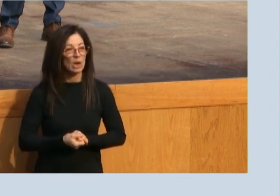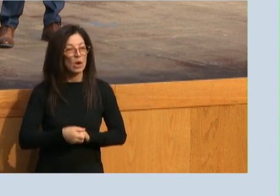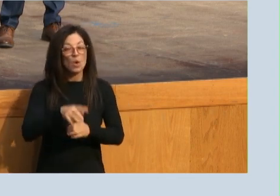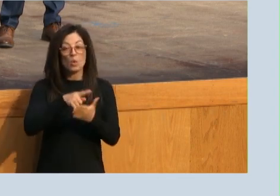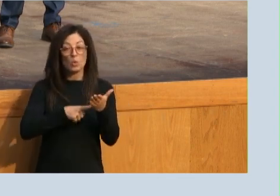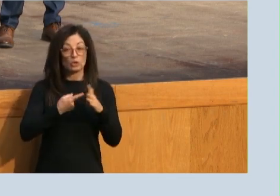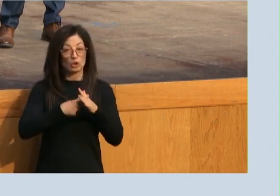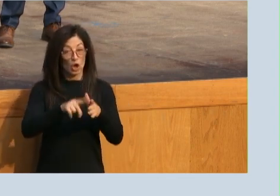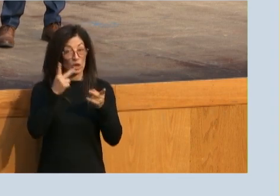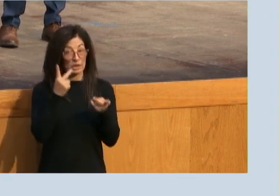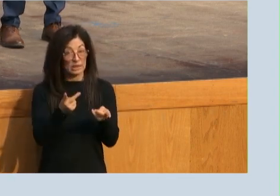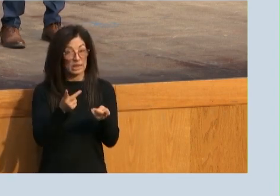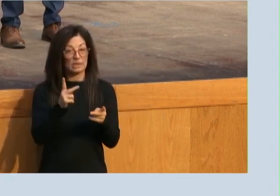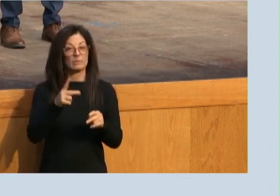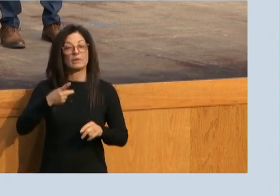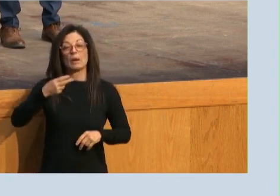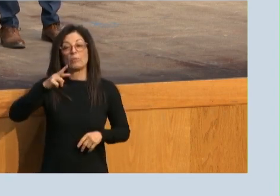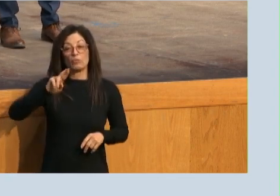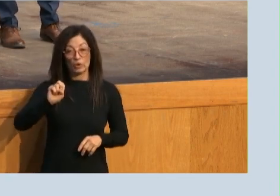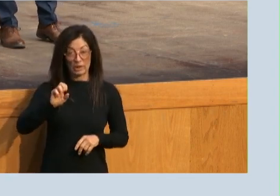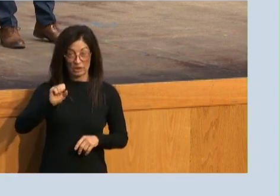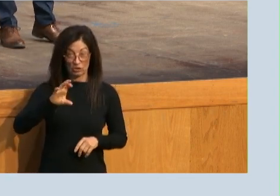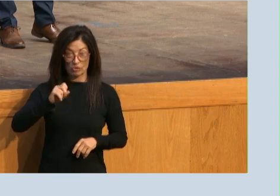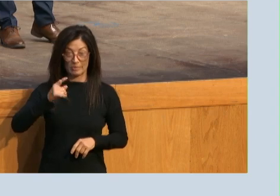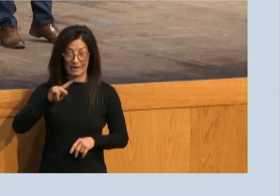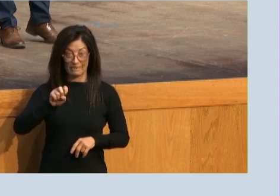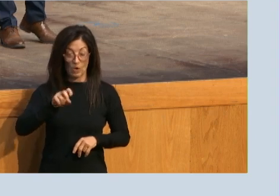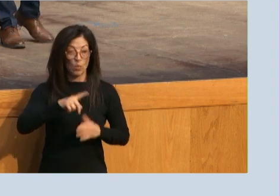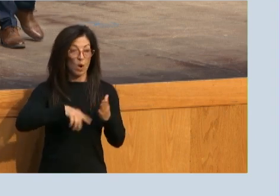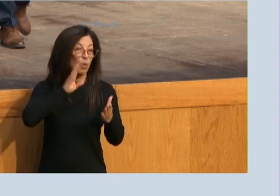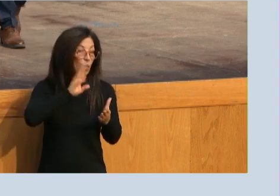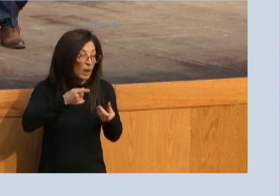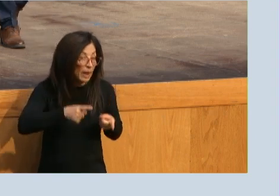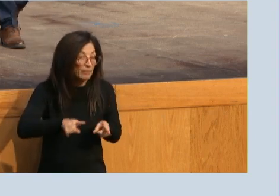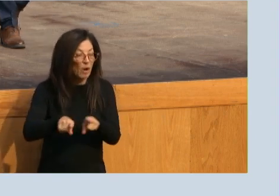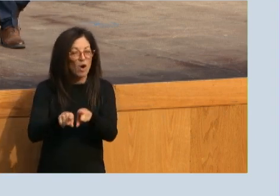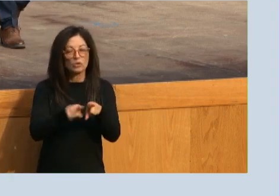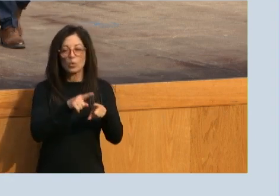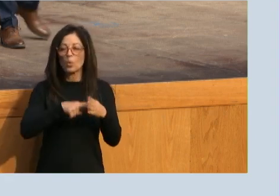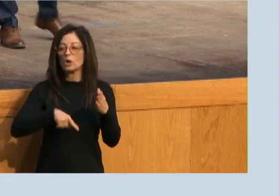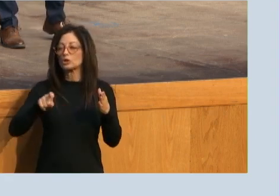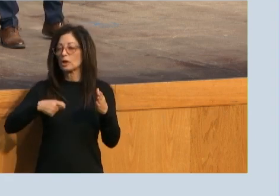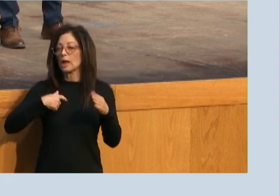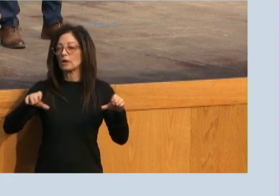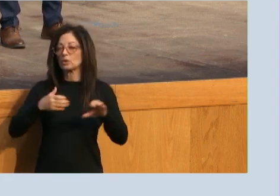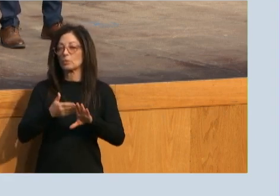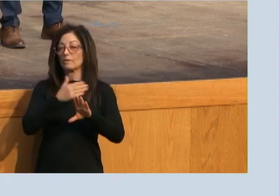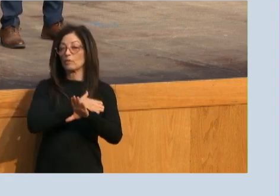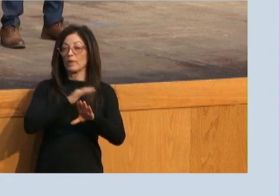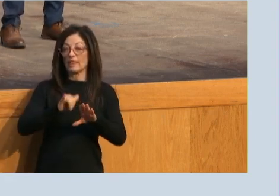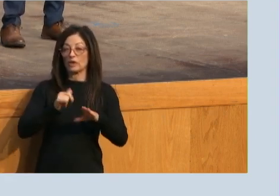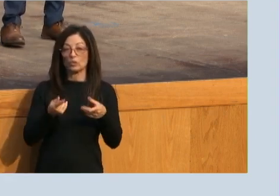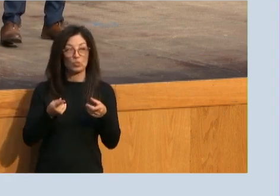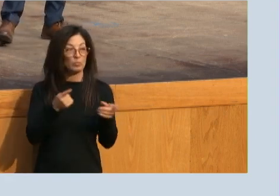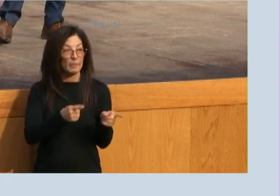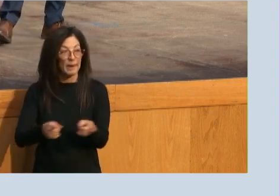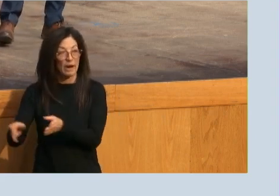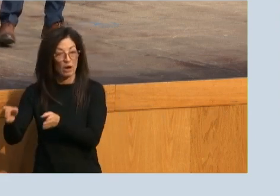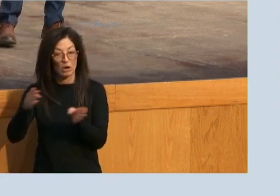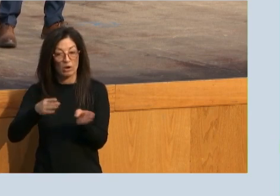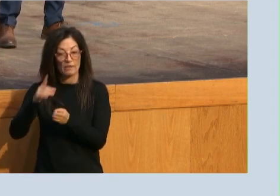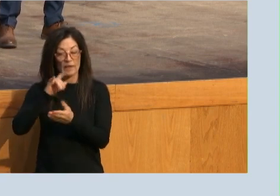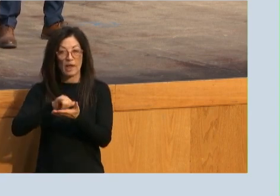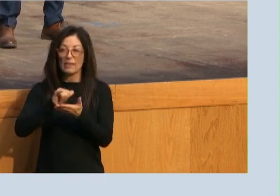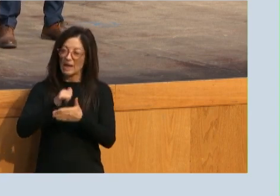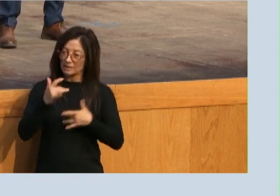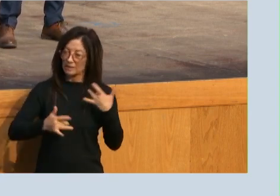into is the prescriptive, not only what will happen, but then also what should I do ahead of time to prepare for it. And that's the exciting part,